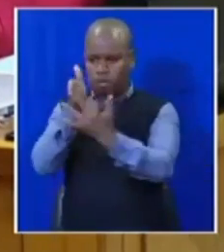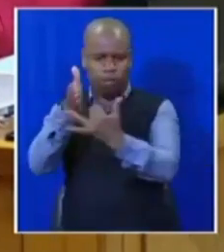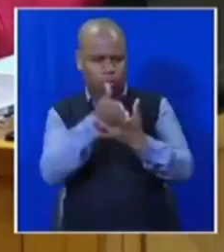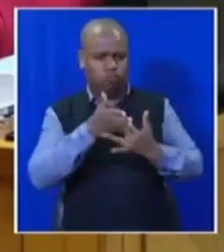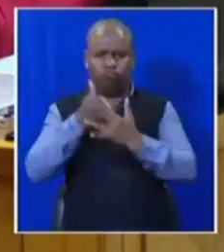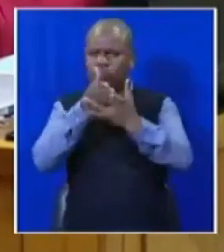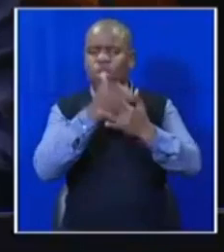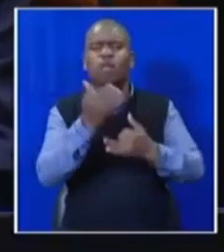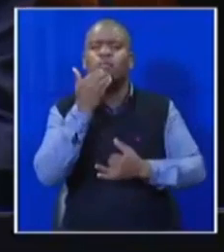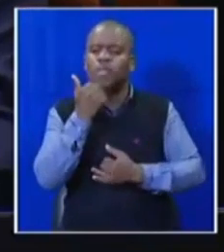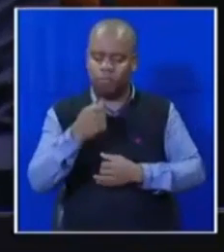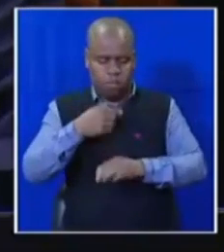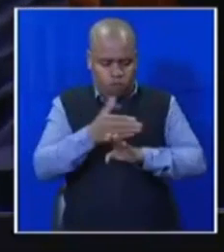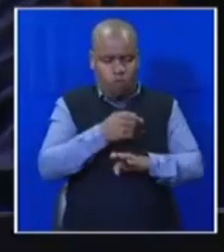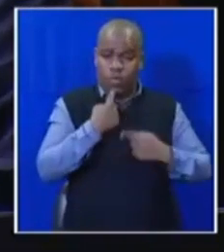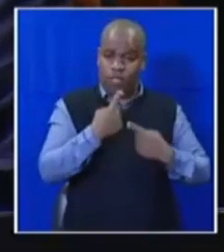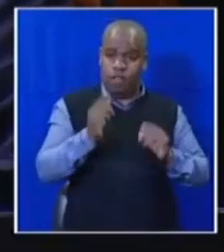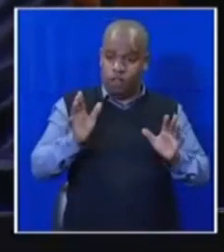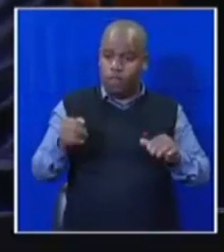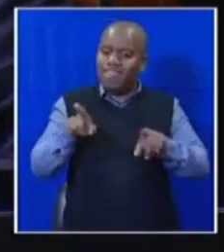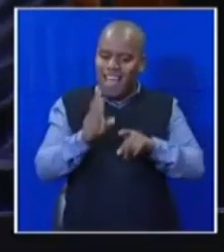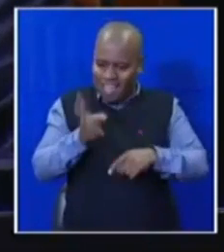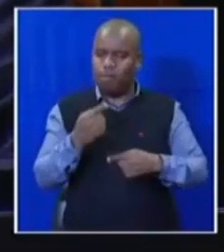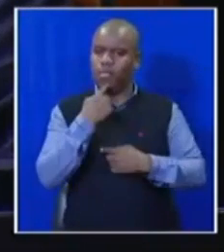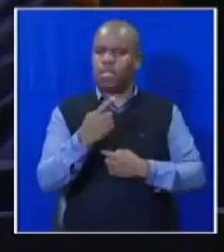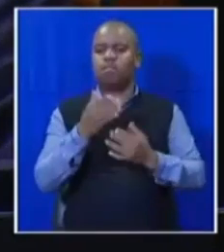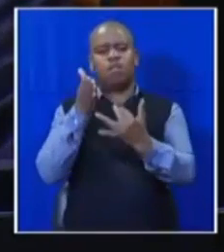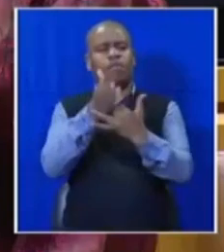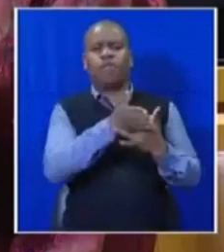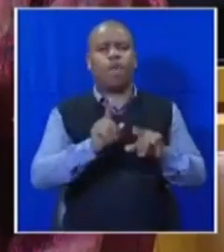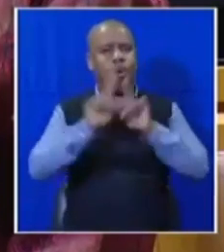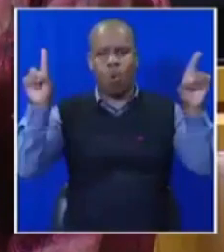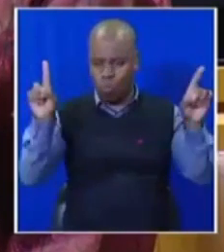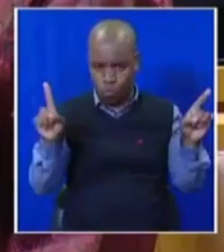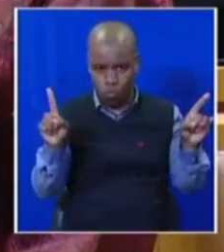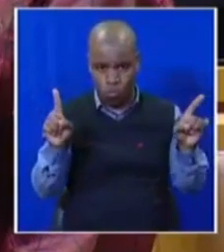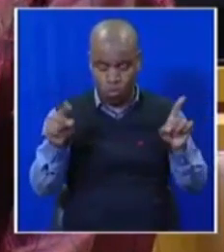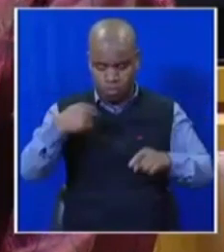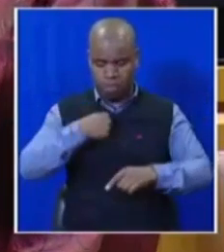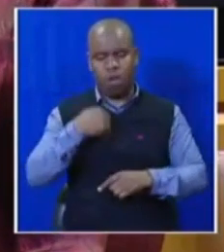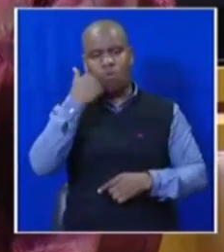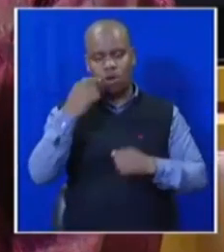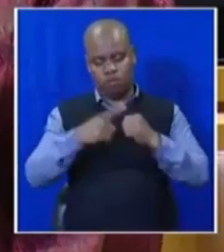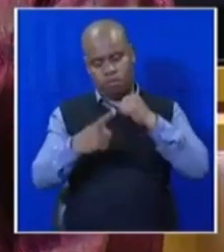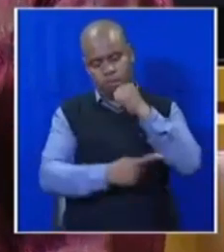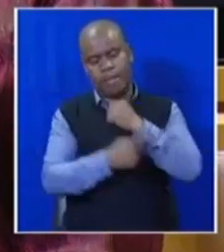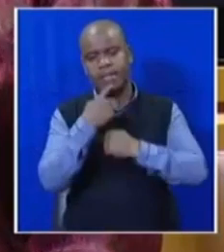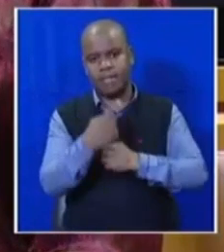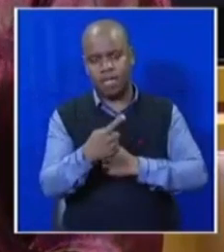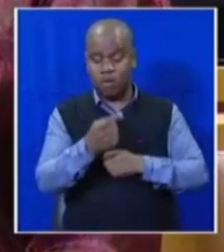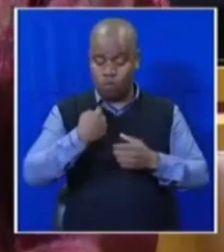that. Go ahead, honorable member. Finish what Deputy you're saying. Speaker, I wanted to conclude by saying that unless we are